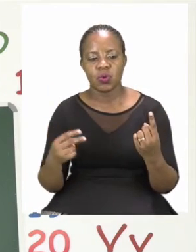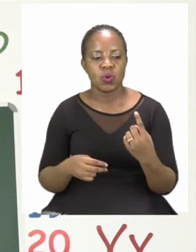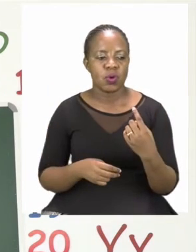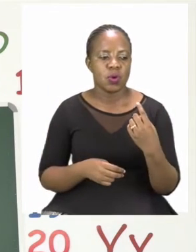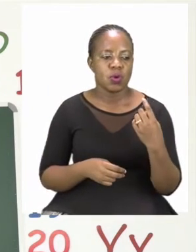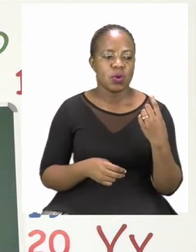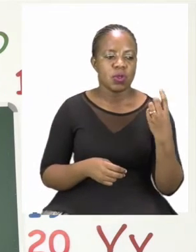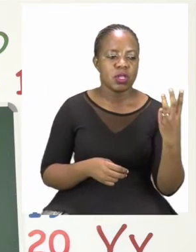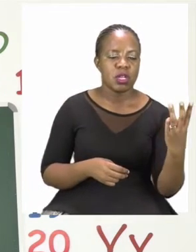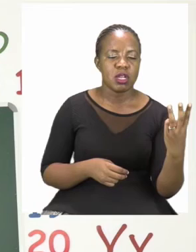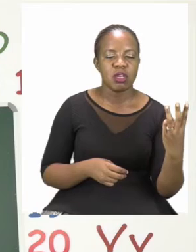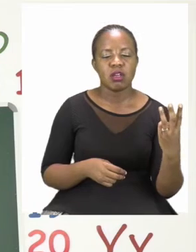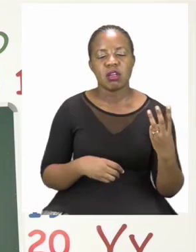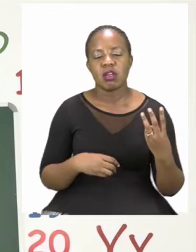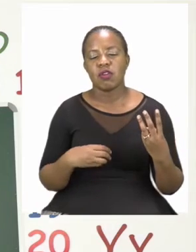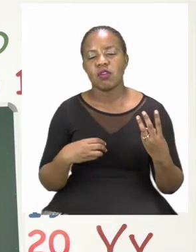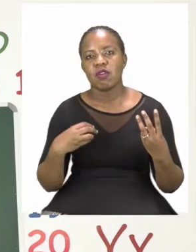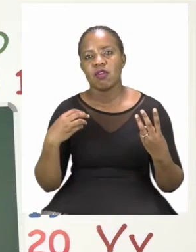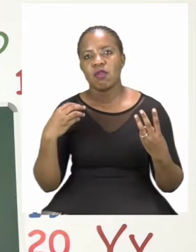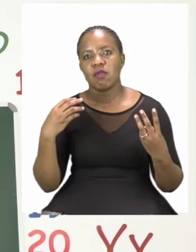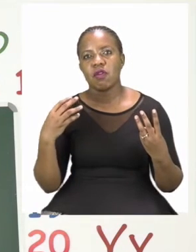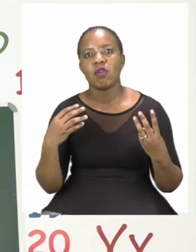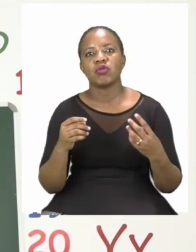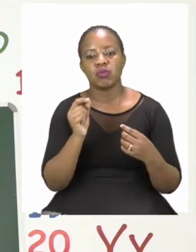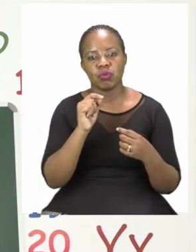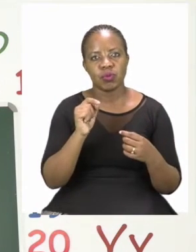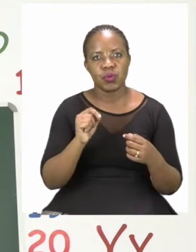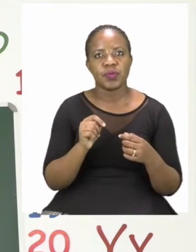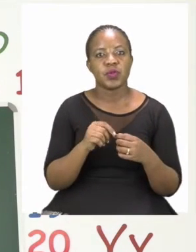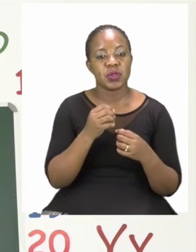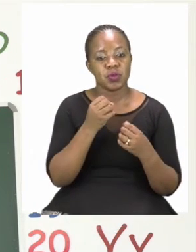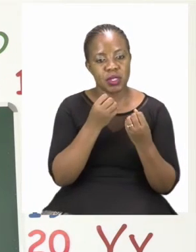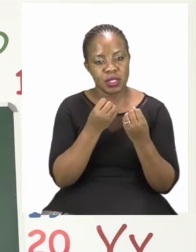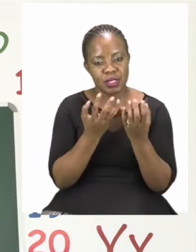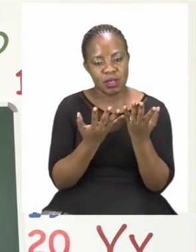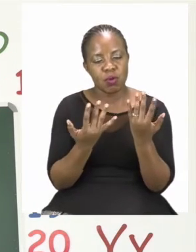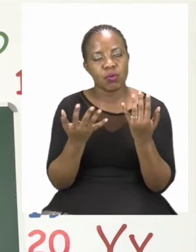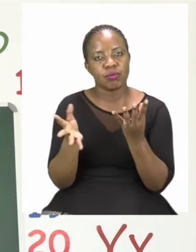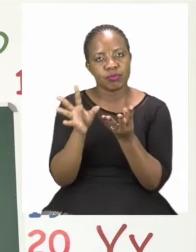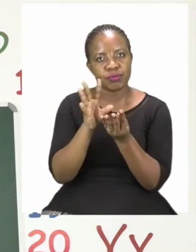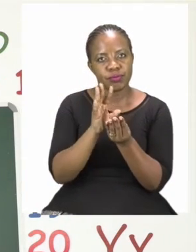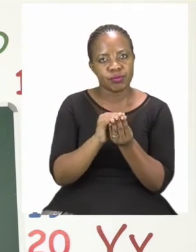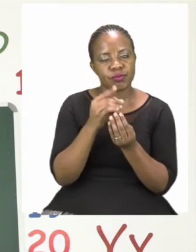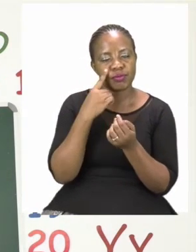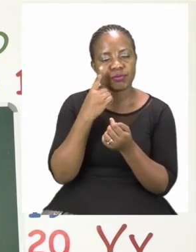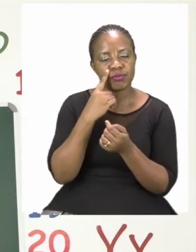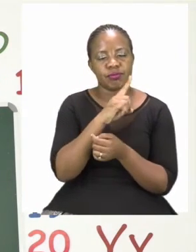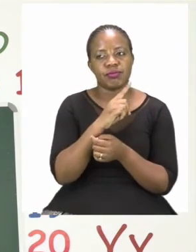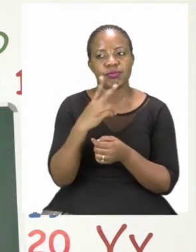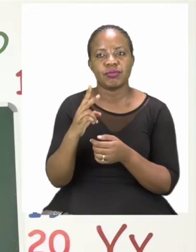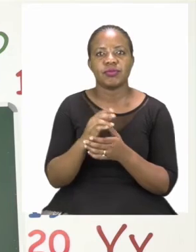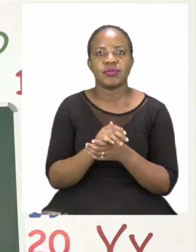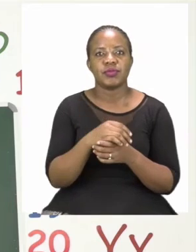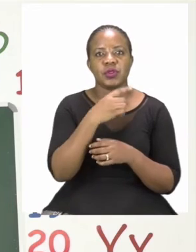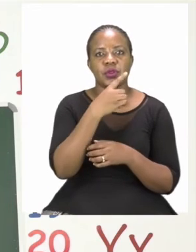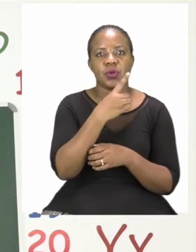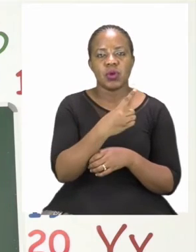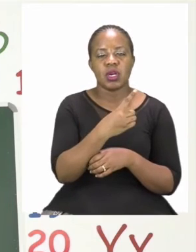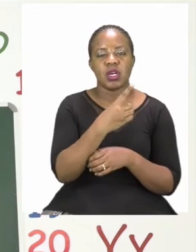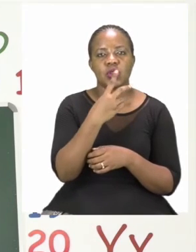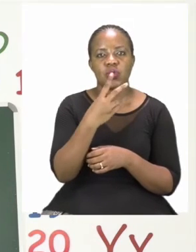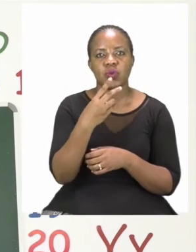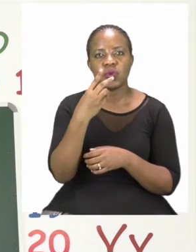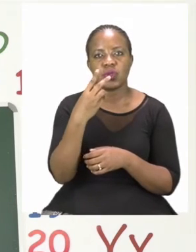one has. Let's count the first side. 1, 2, 3,